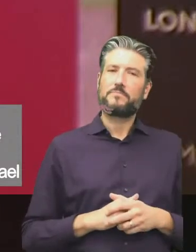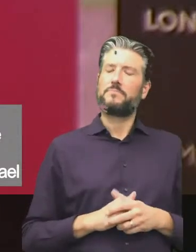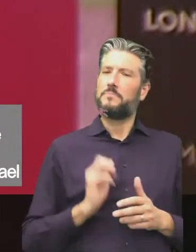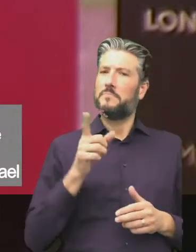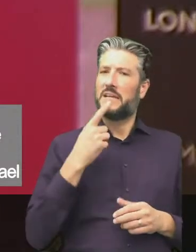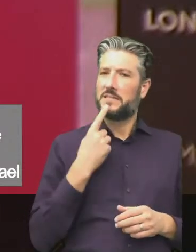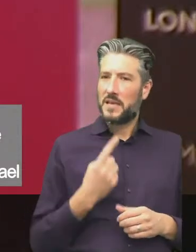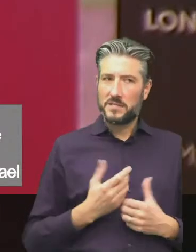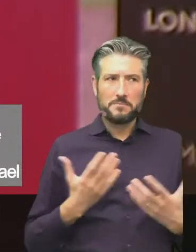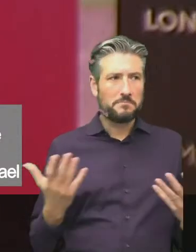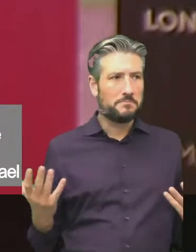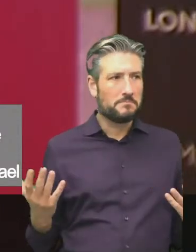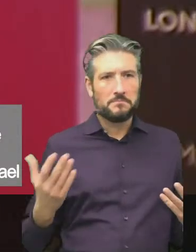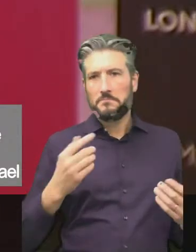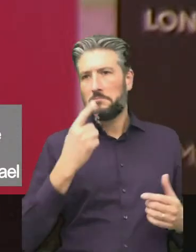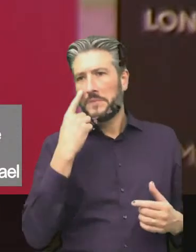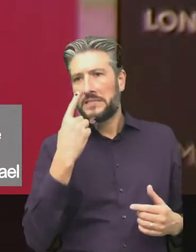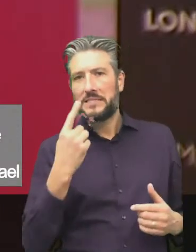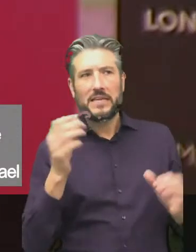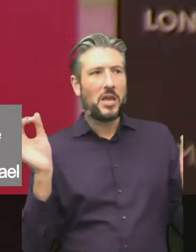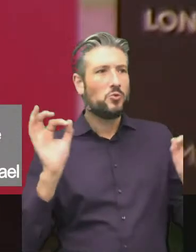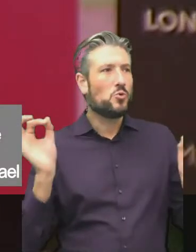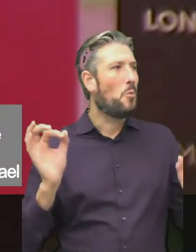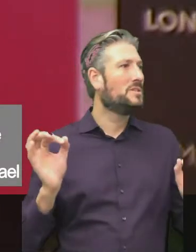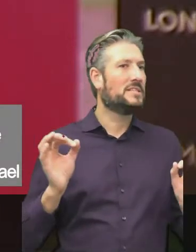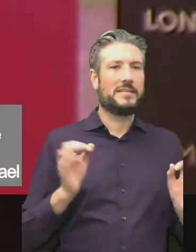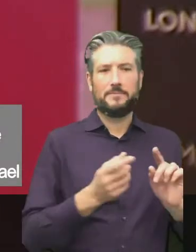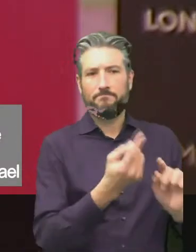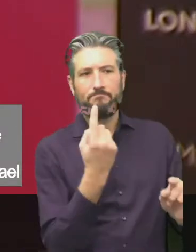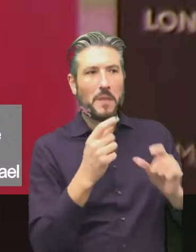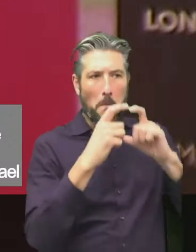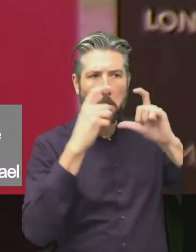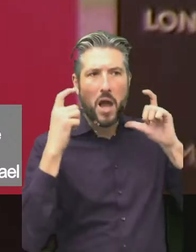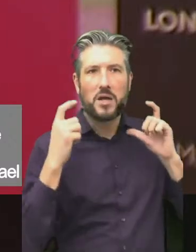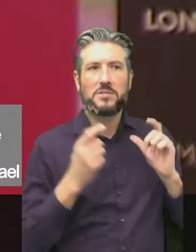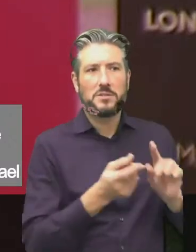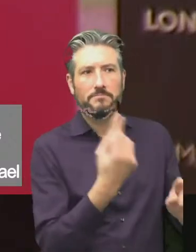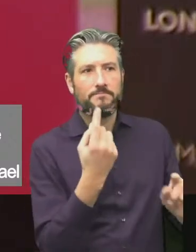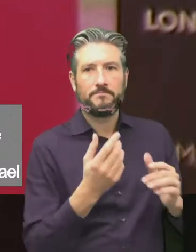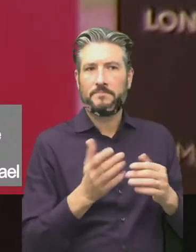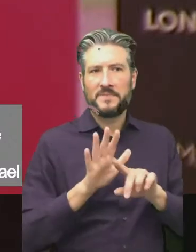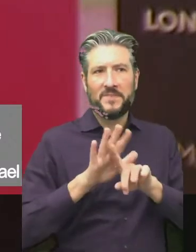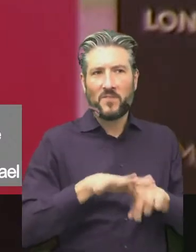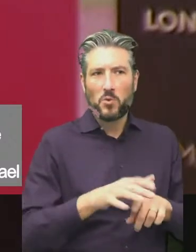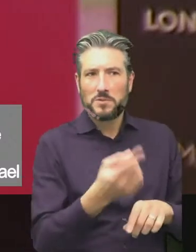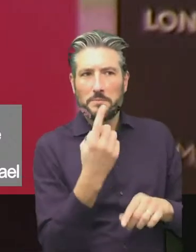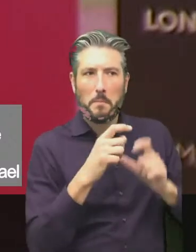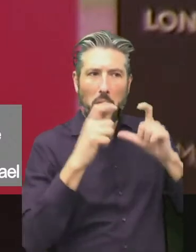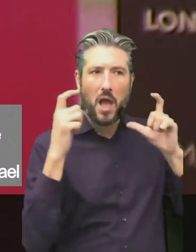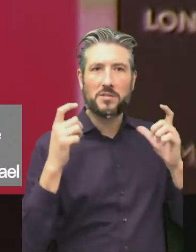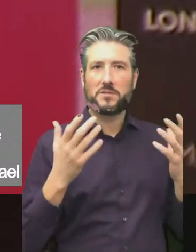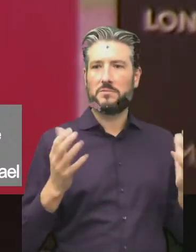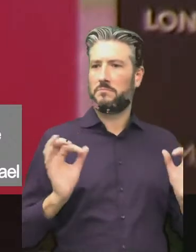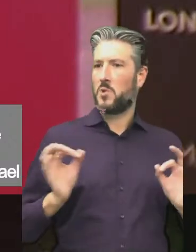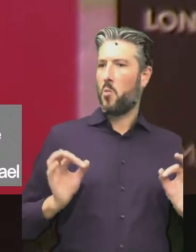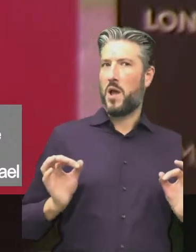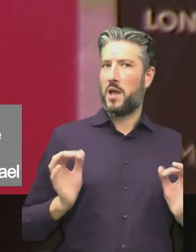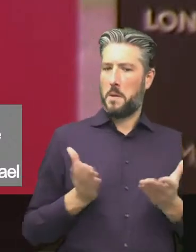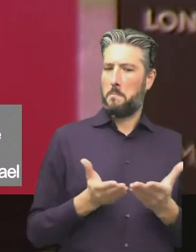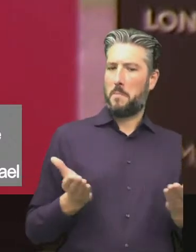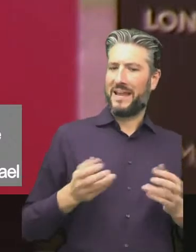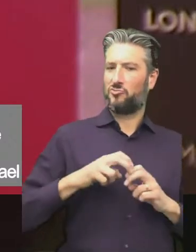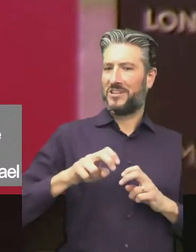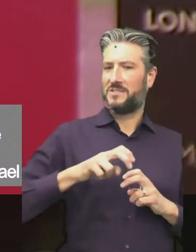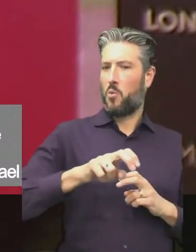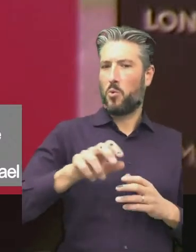covering rules mandated by the government in stores or public transportation. These are mostly young people